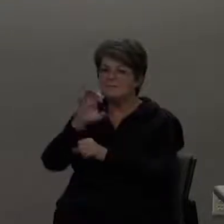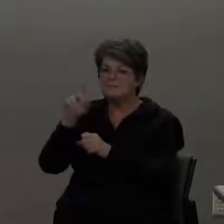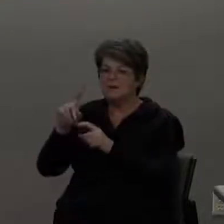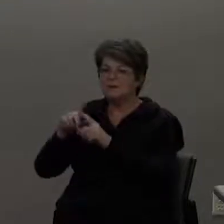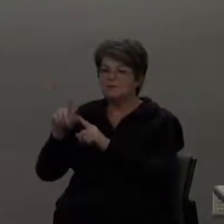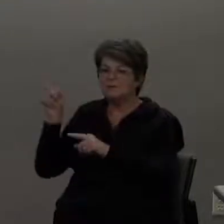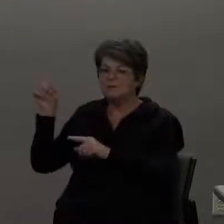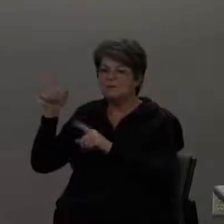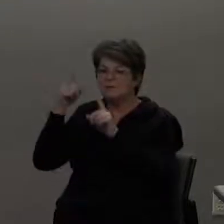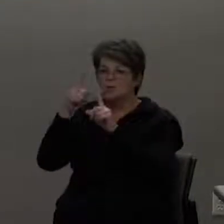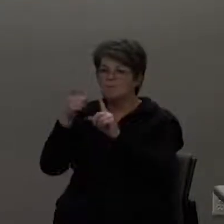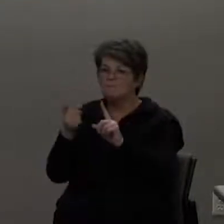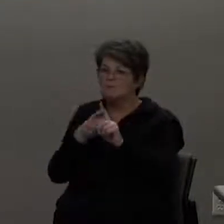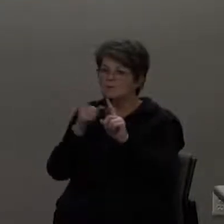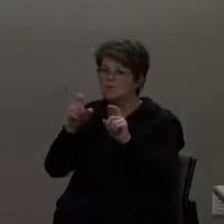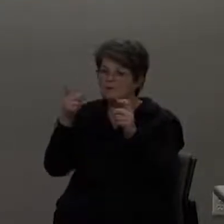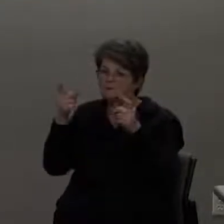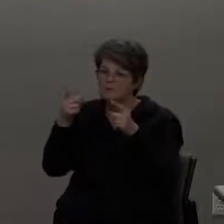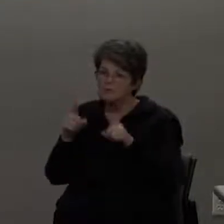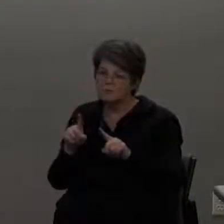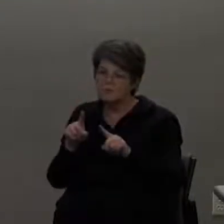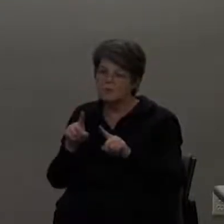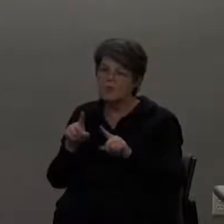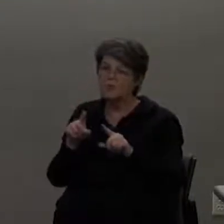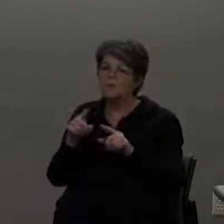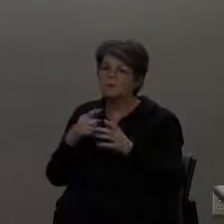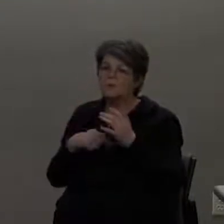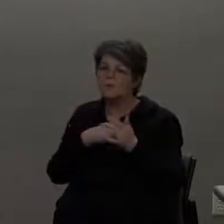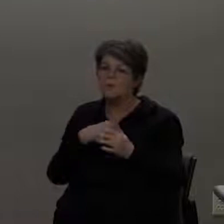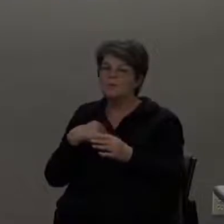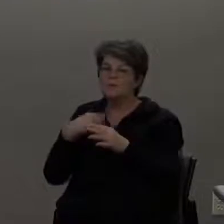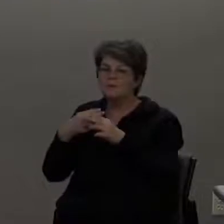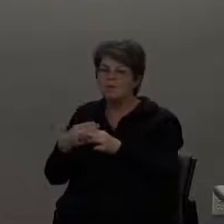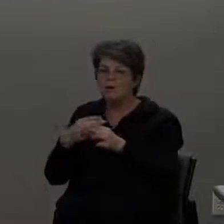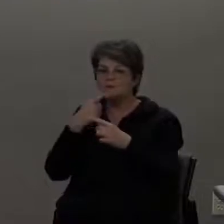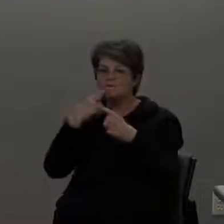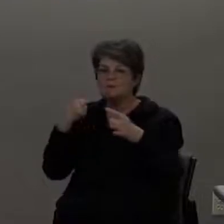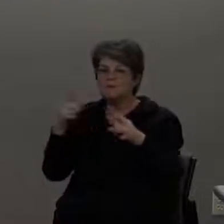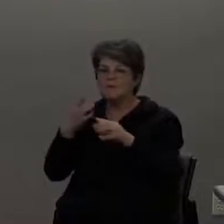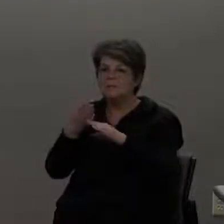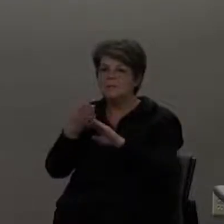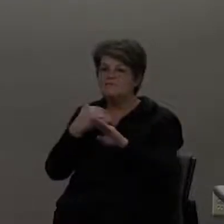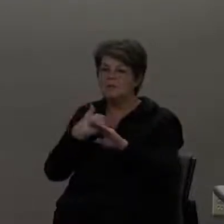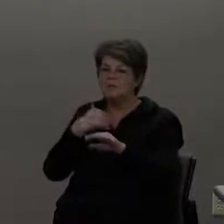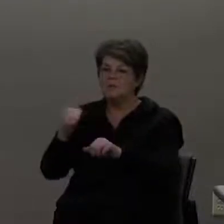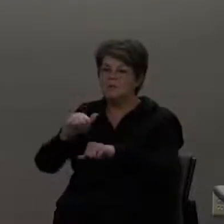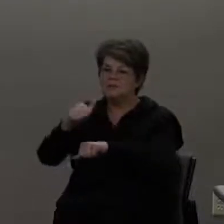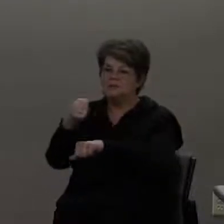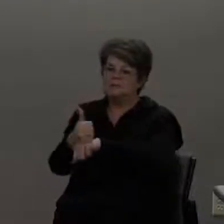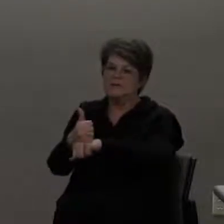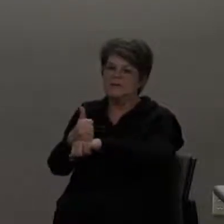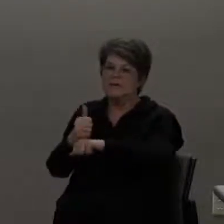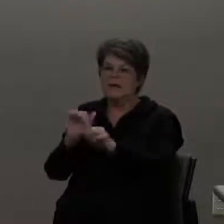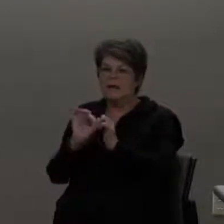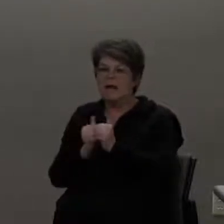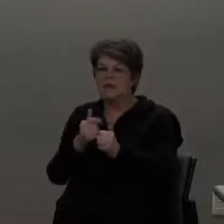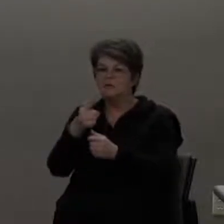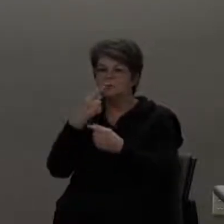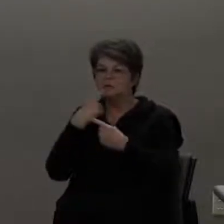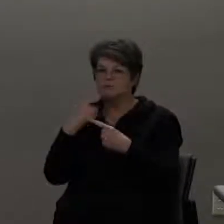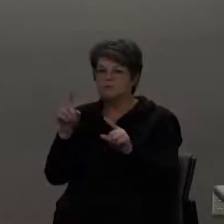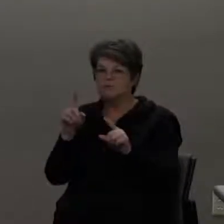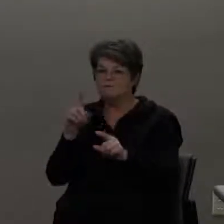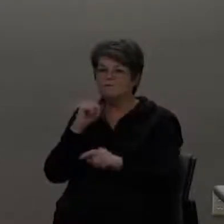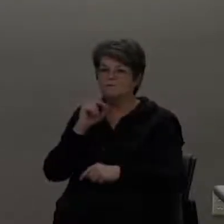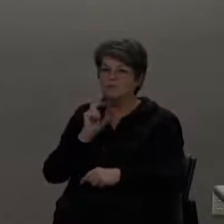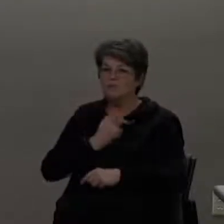discussion of goals is, we first have to agree of what we consider success before we can set a metric to what, how have you achieved it. And